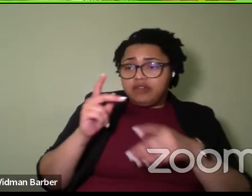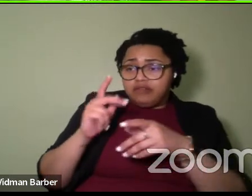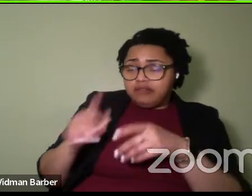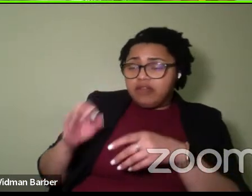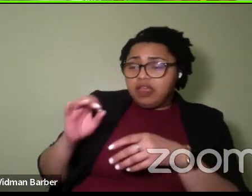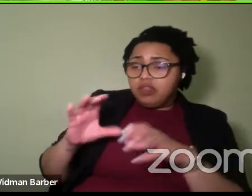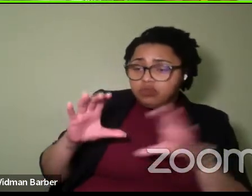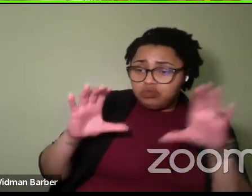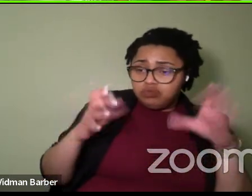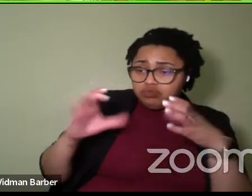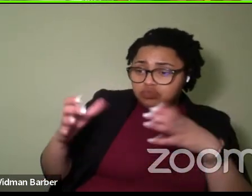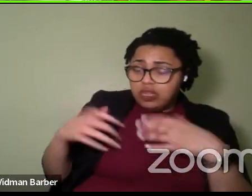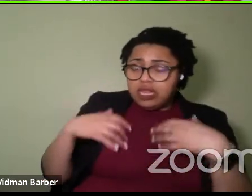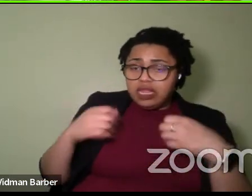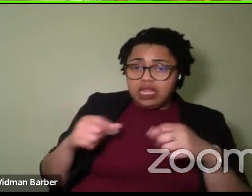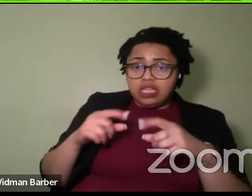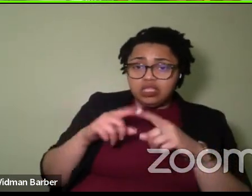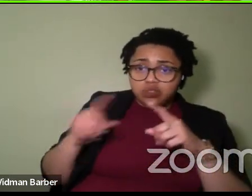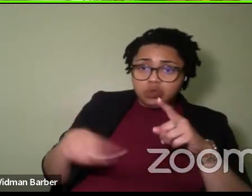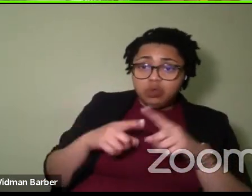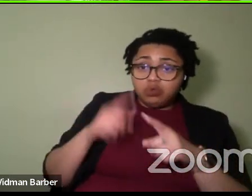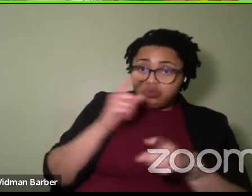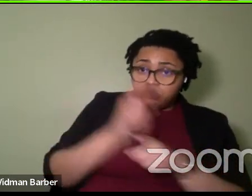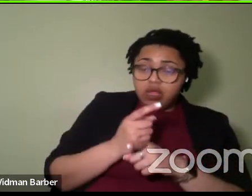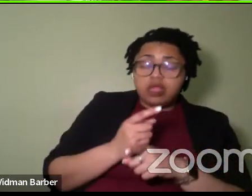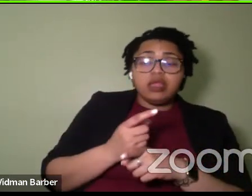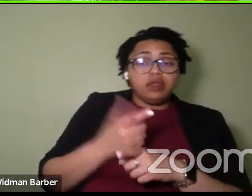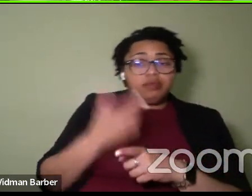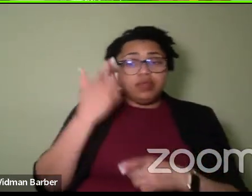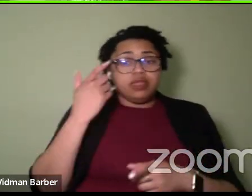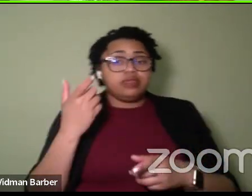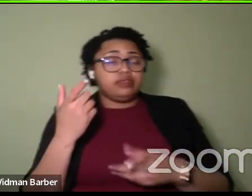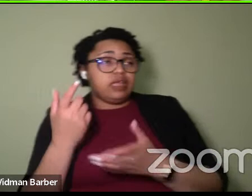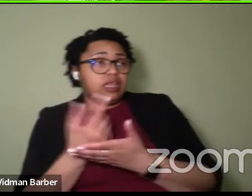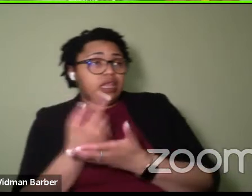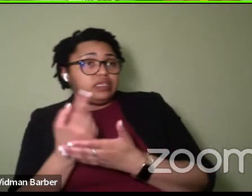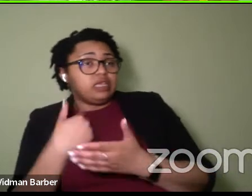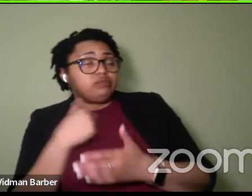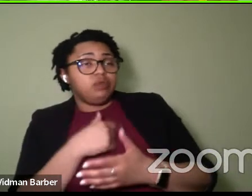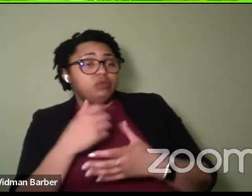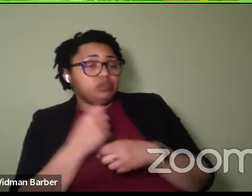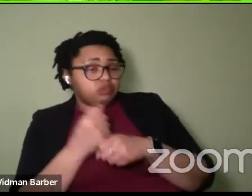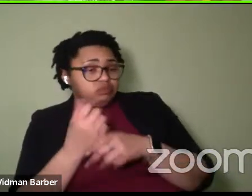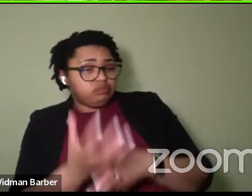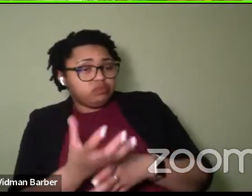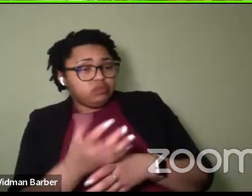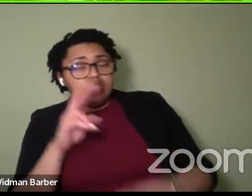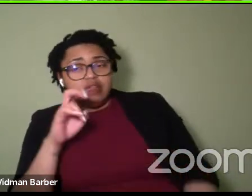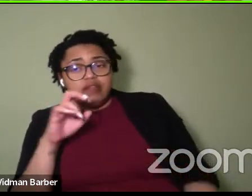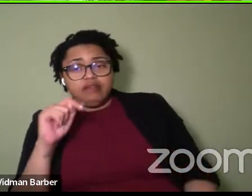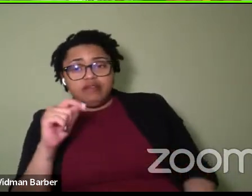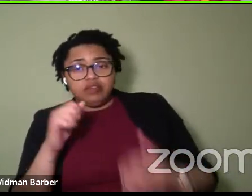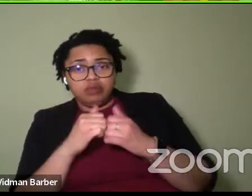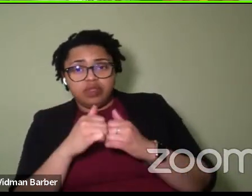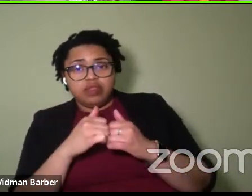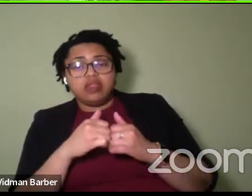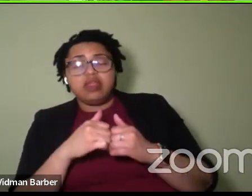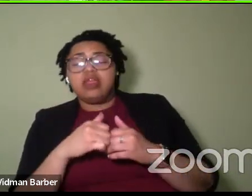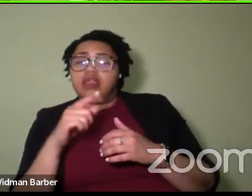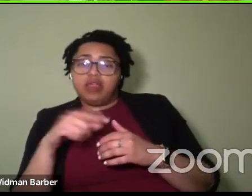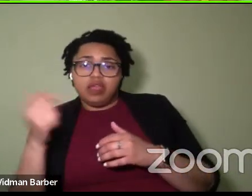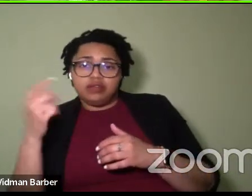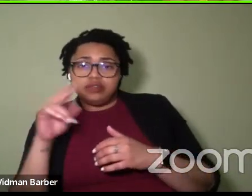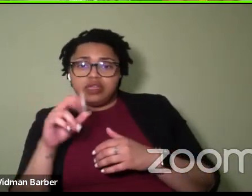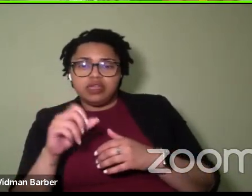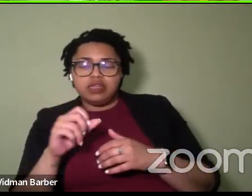Because oftentimes we just want somebody to bend with, right? Somebody who understands us. And oftentimes, in our